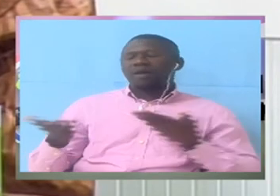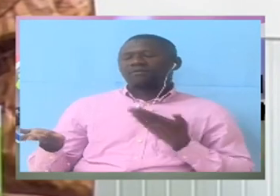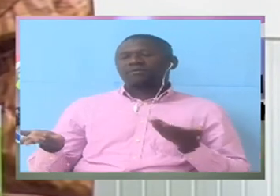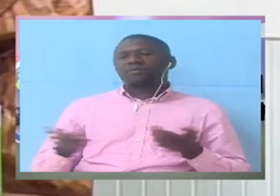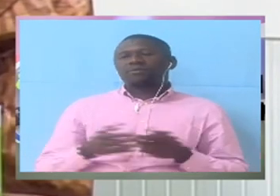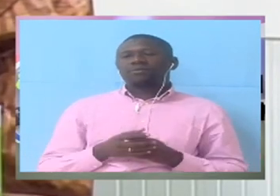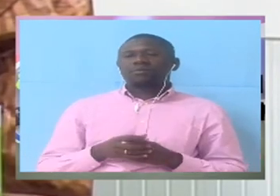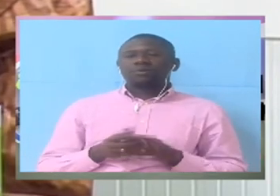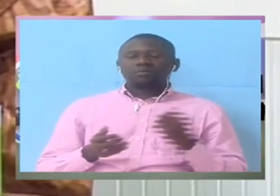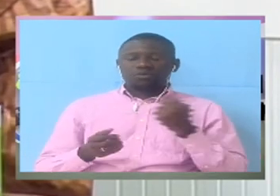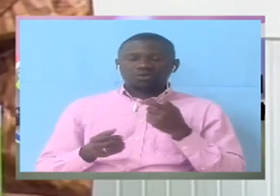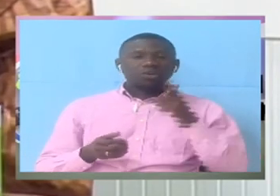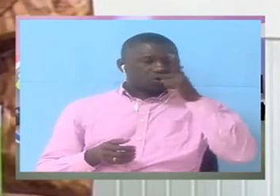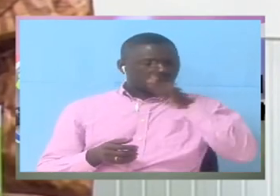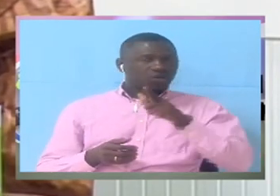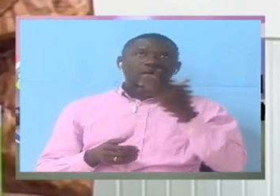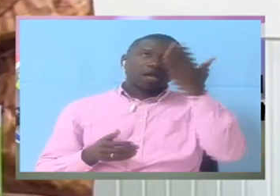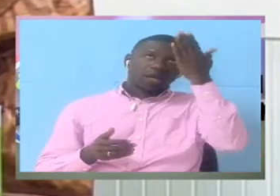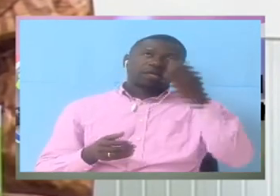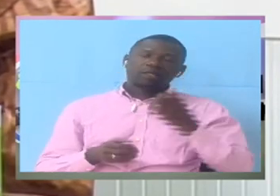they are